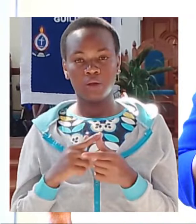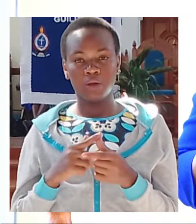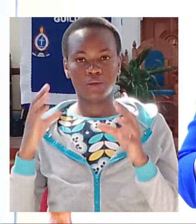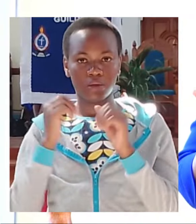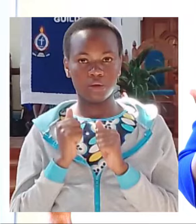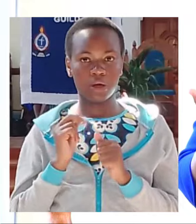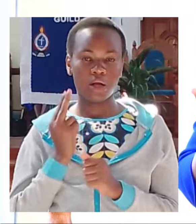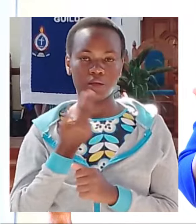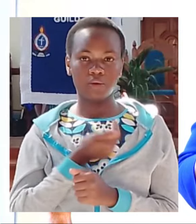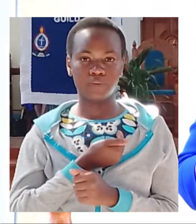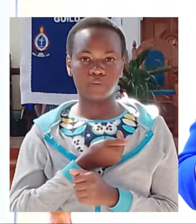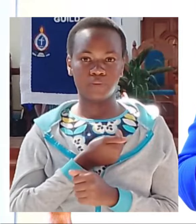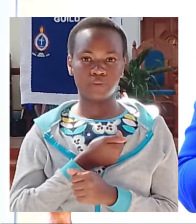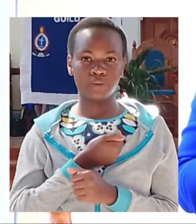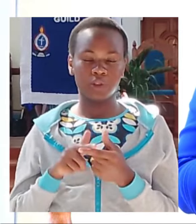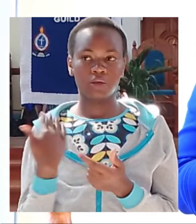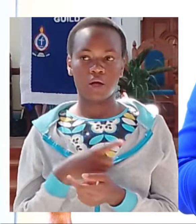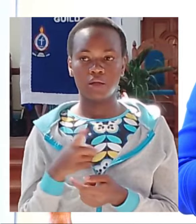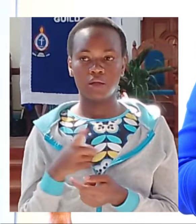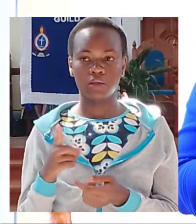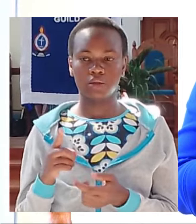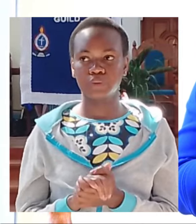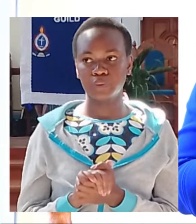us by his hands.